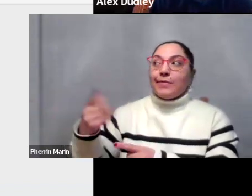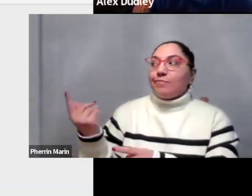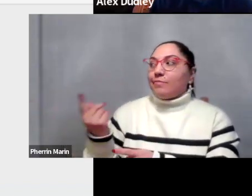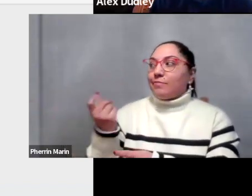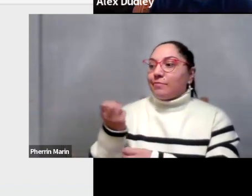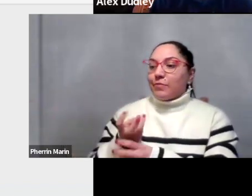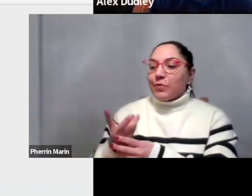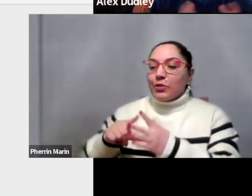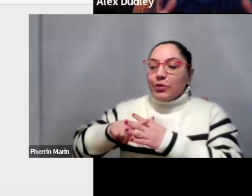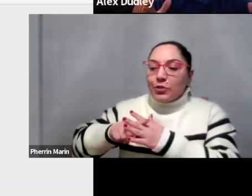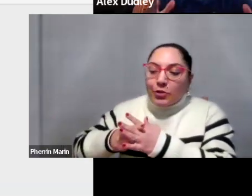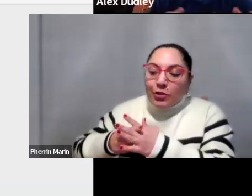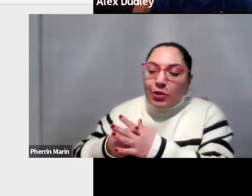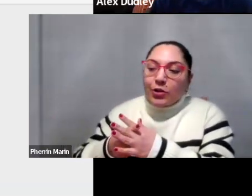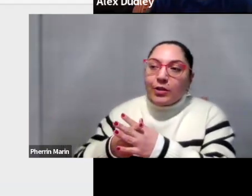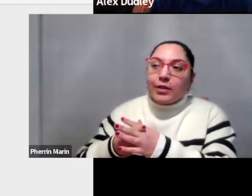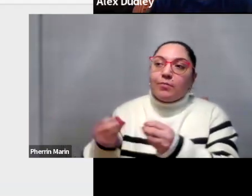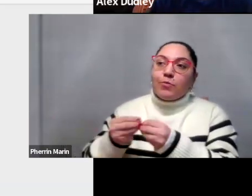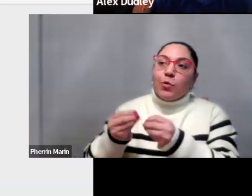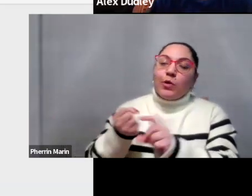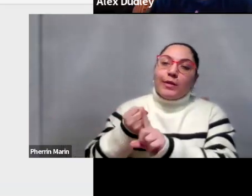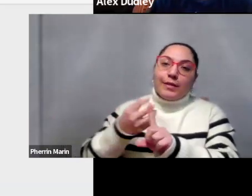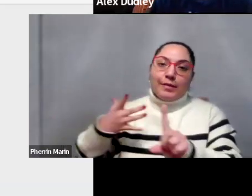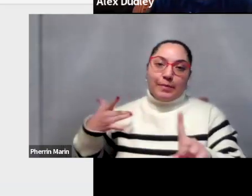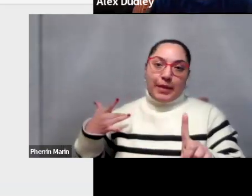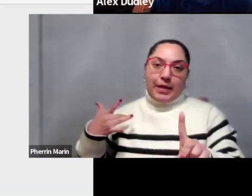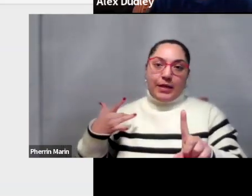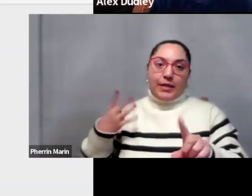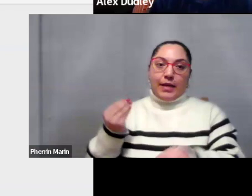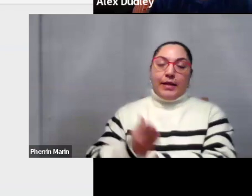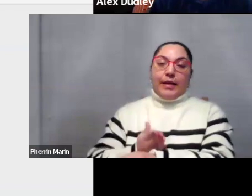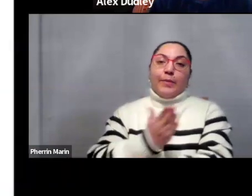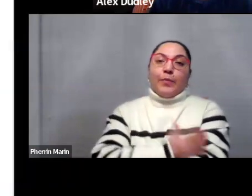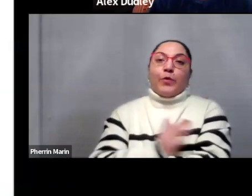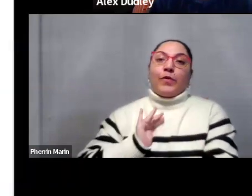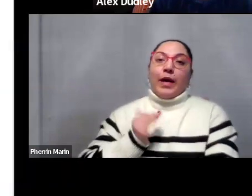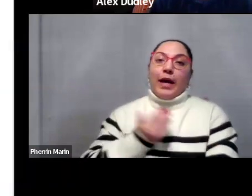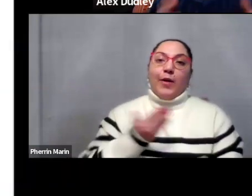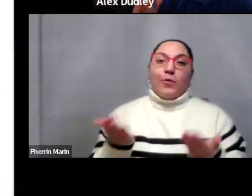or so, we've really expanded and improved our